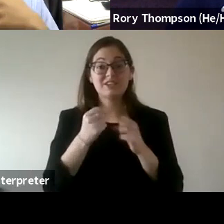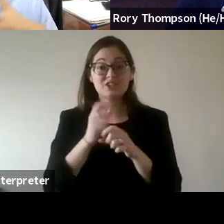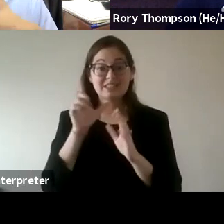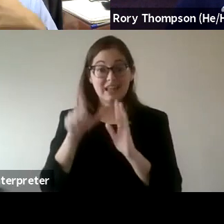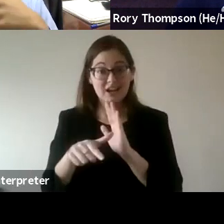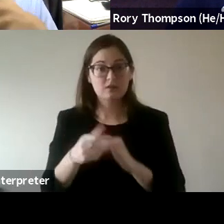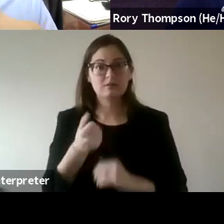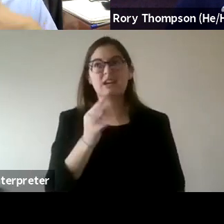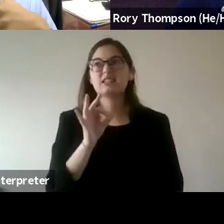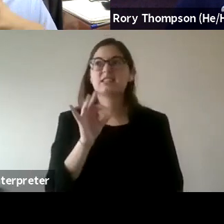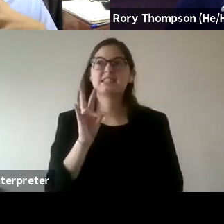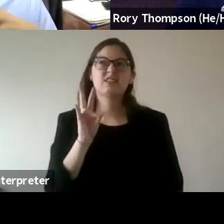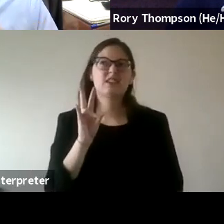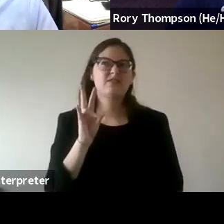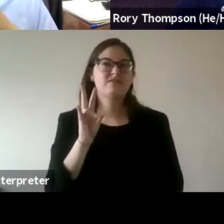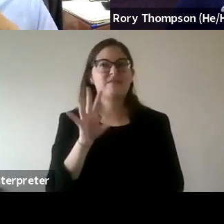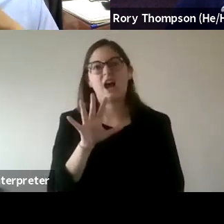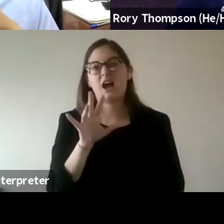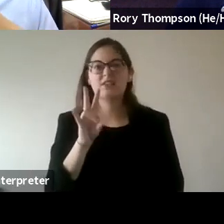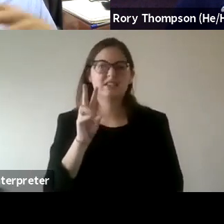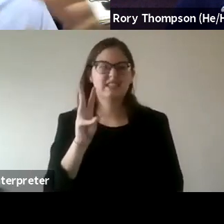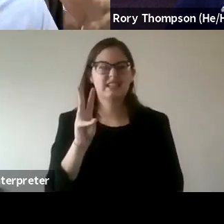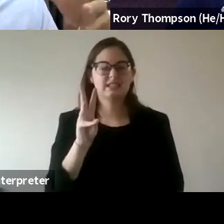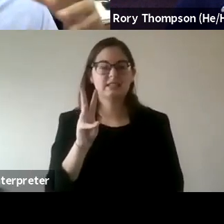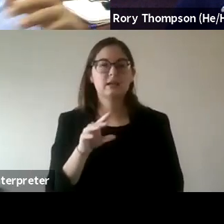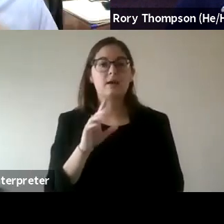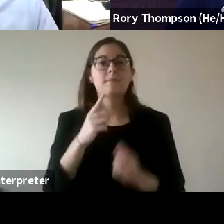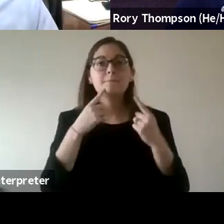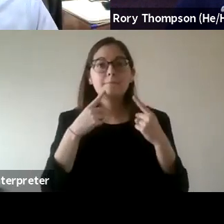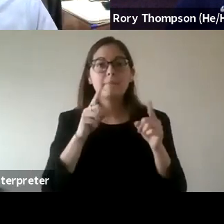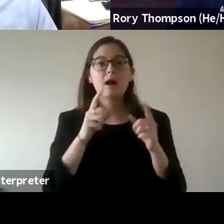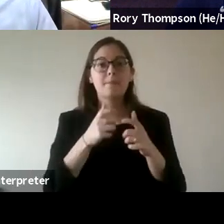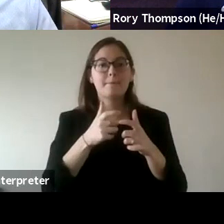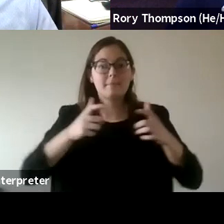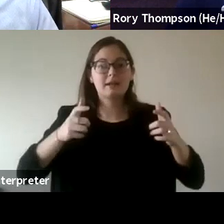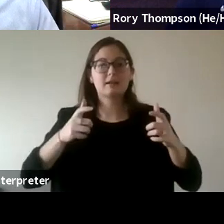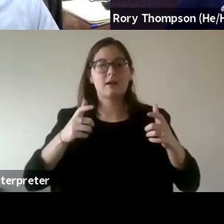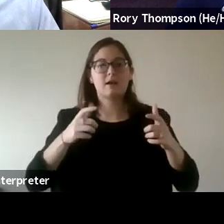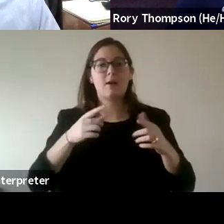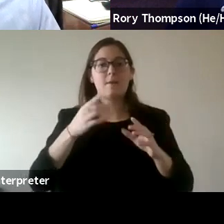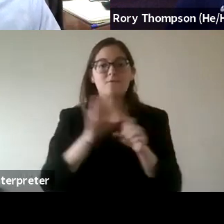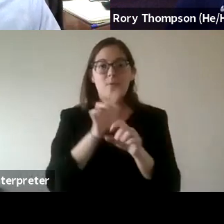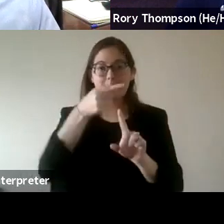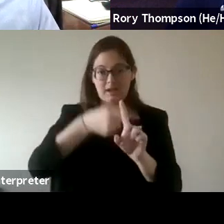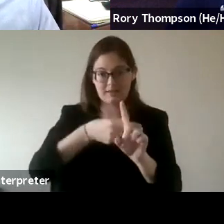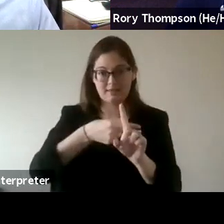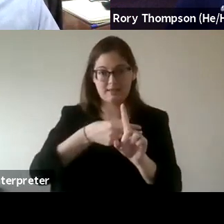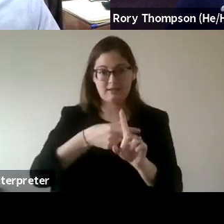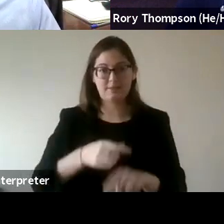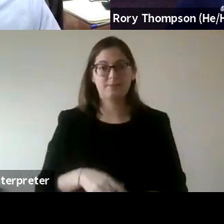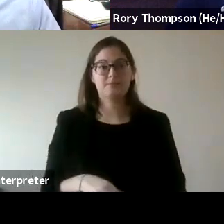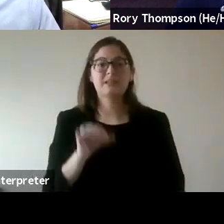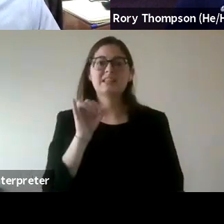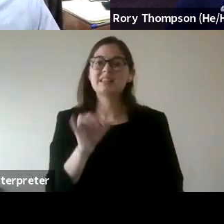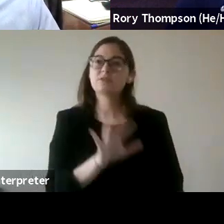about 1975, 1976, it was finally expanded out into a month. And that was